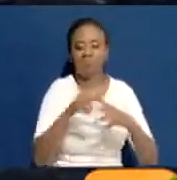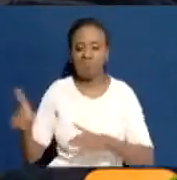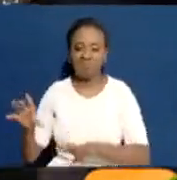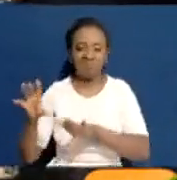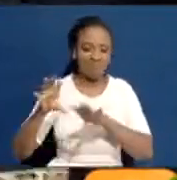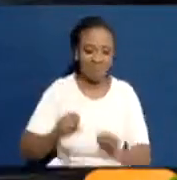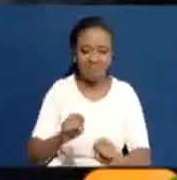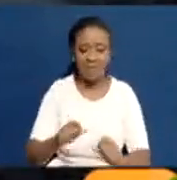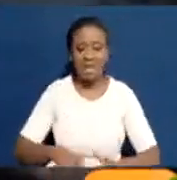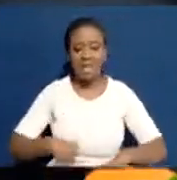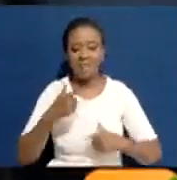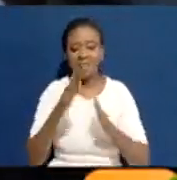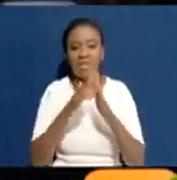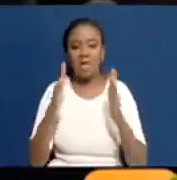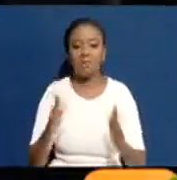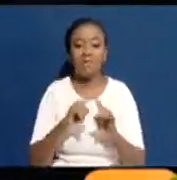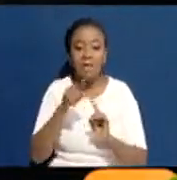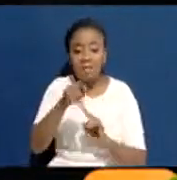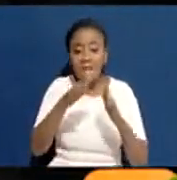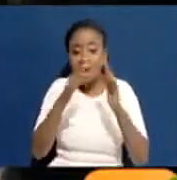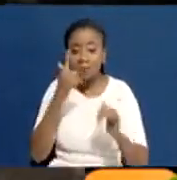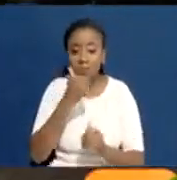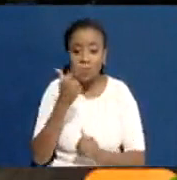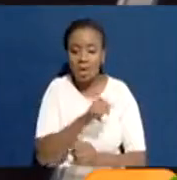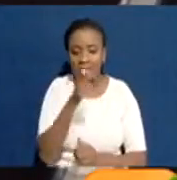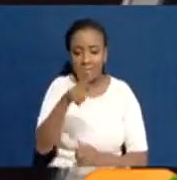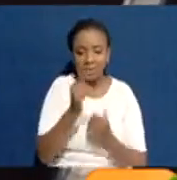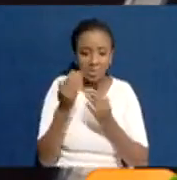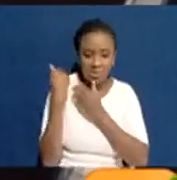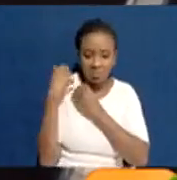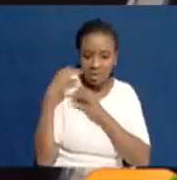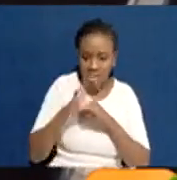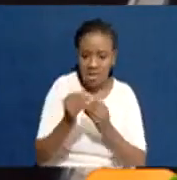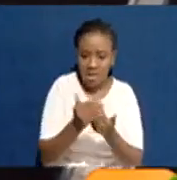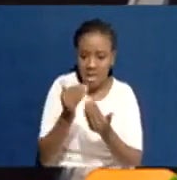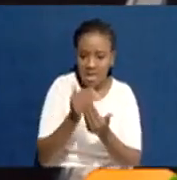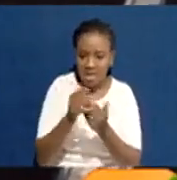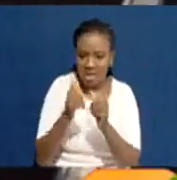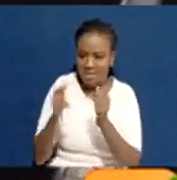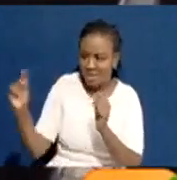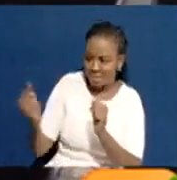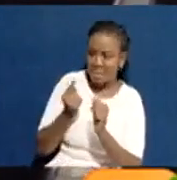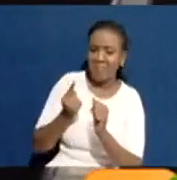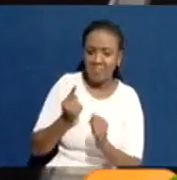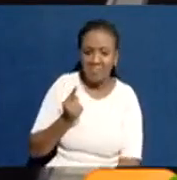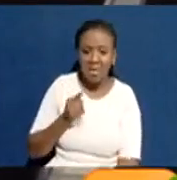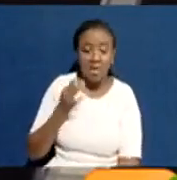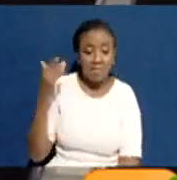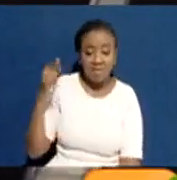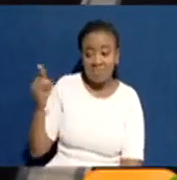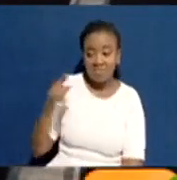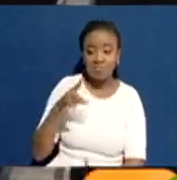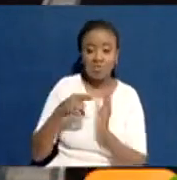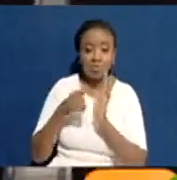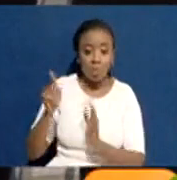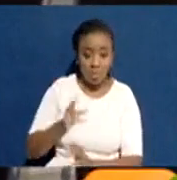to occupy the house, which was under the care of a caretaker. The CS showed interest in the house.